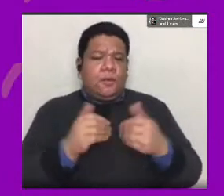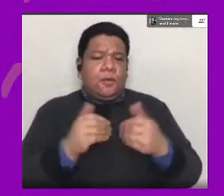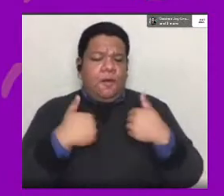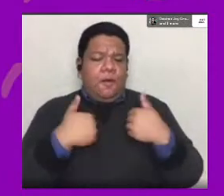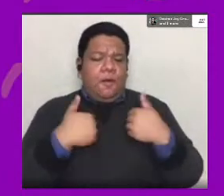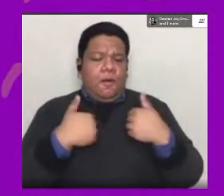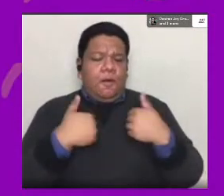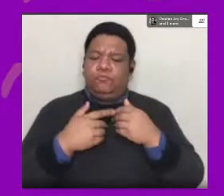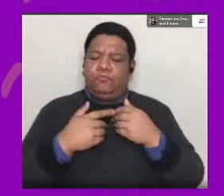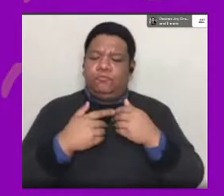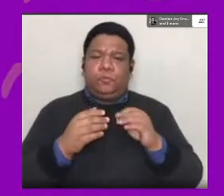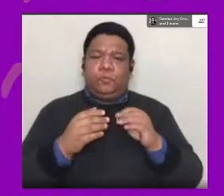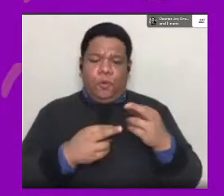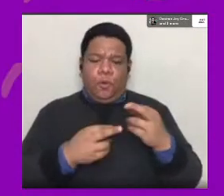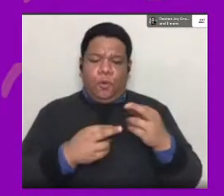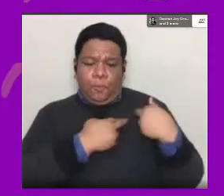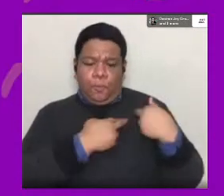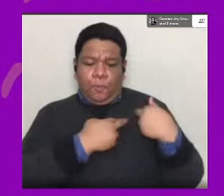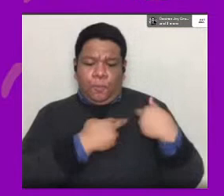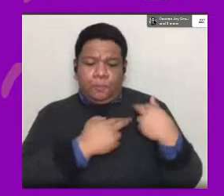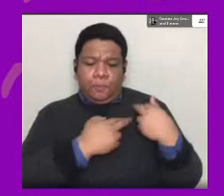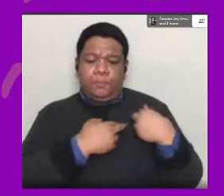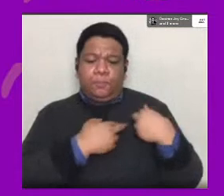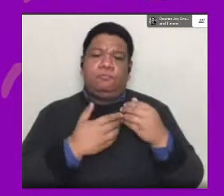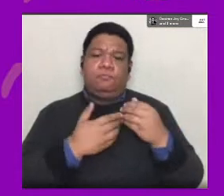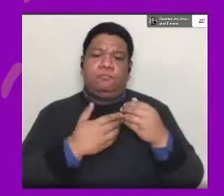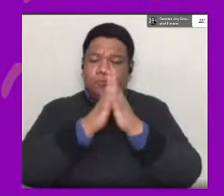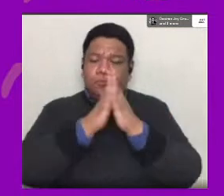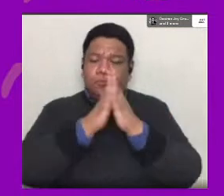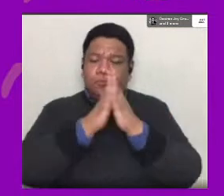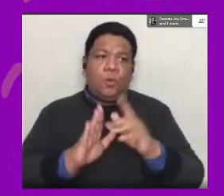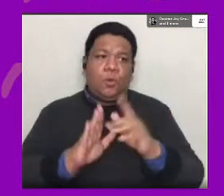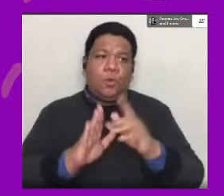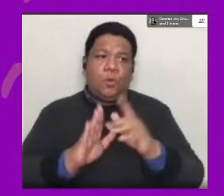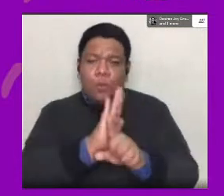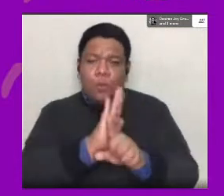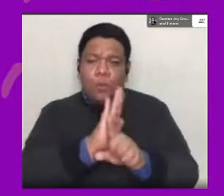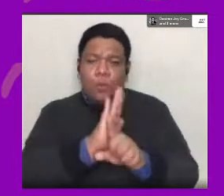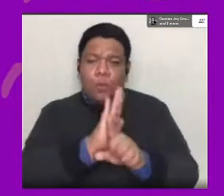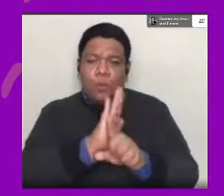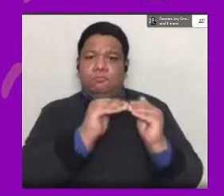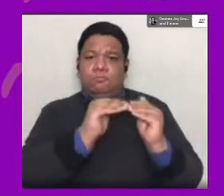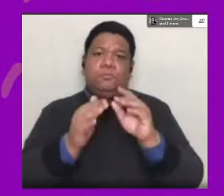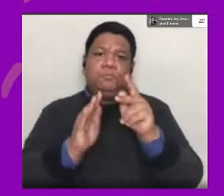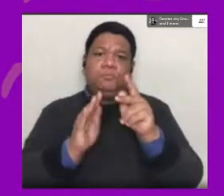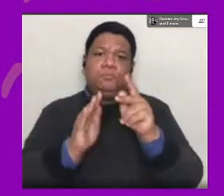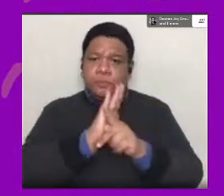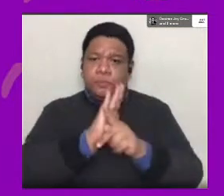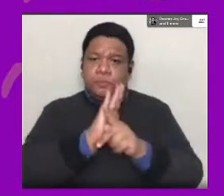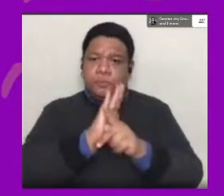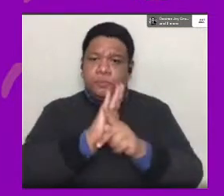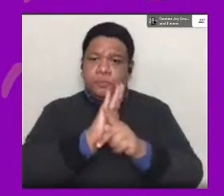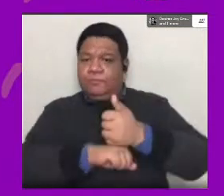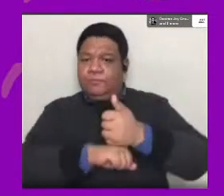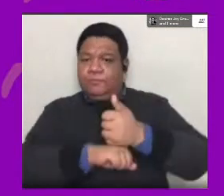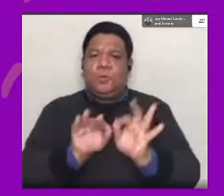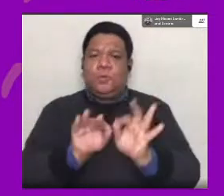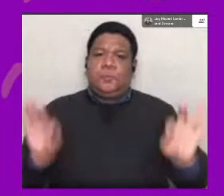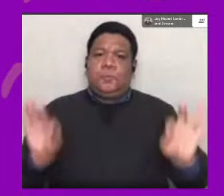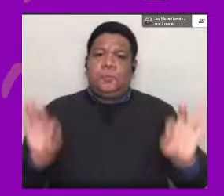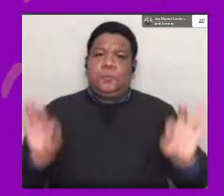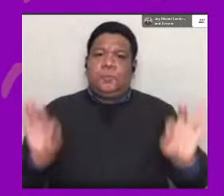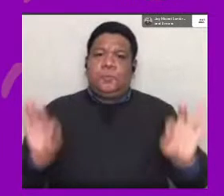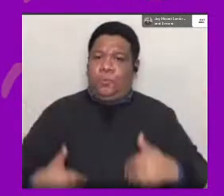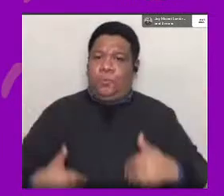obligations, harmonizing domestic laws in accordance with standards and principles set by core international human